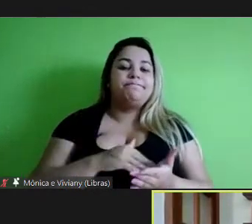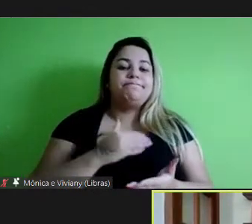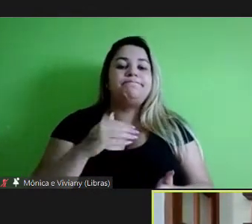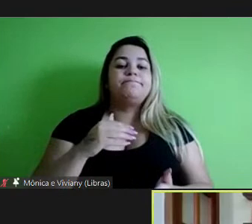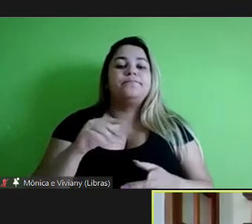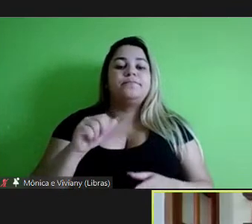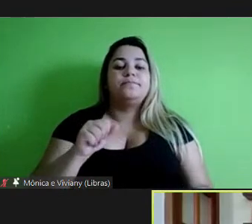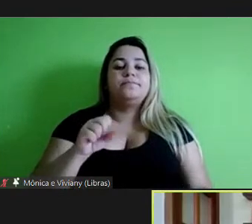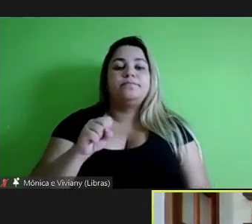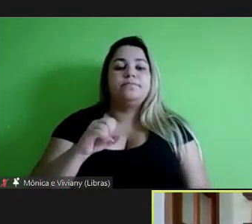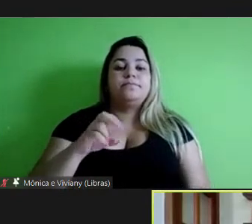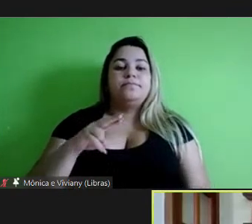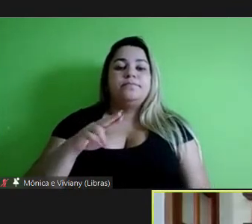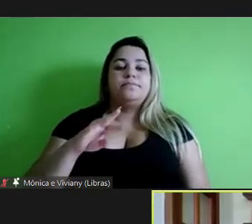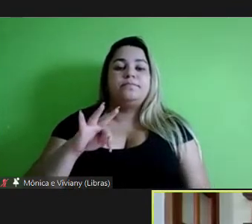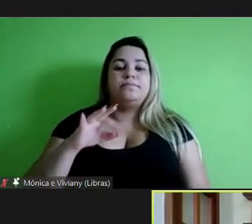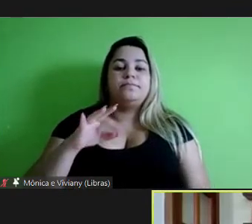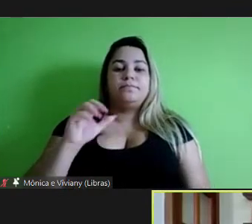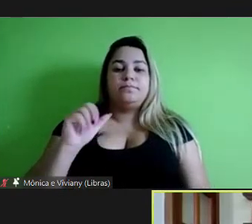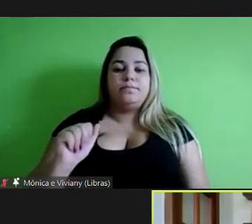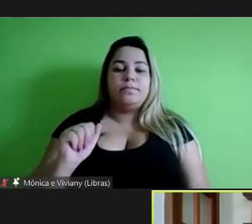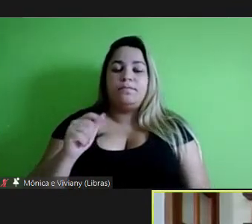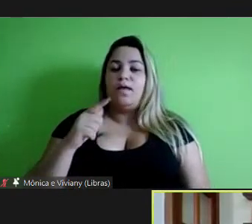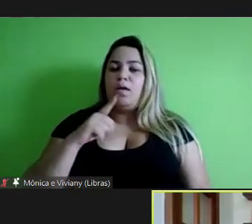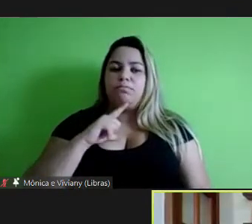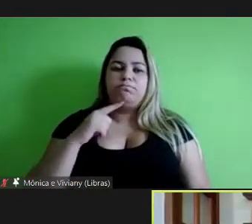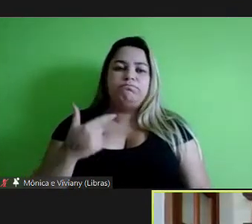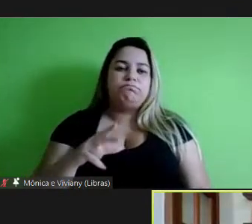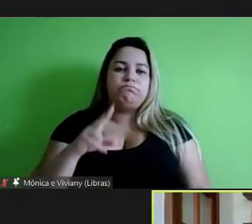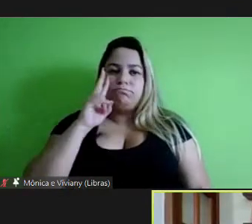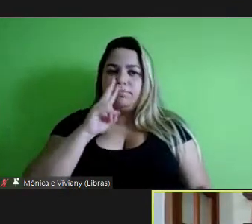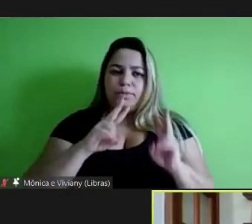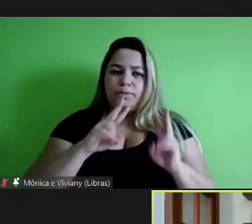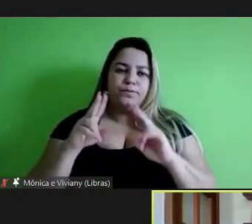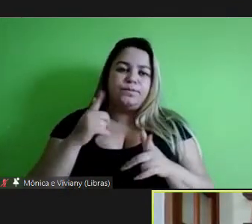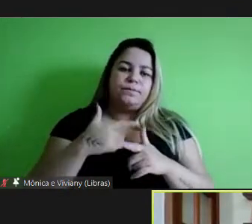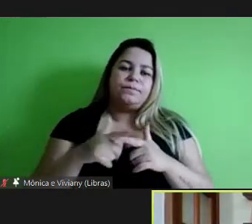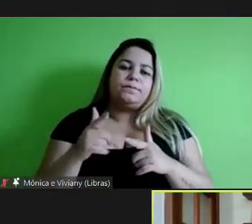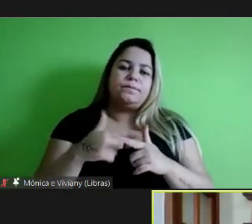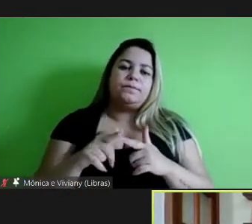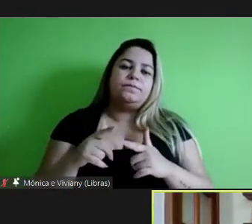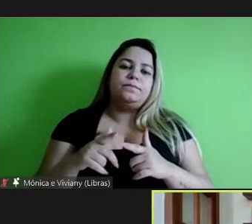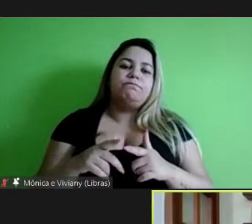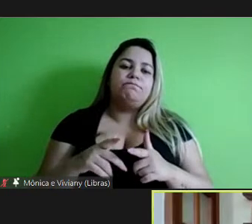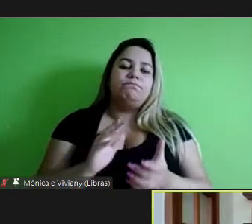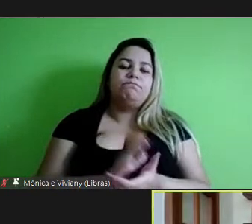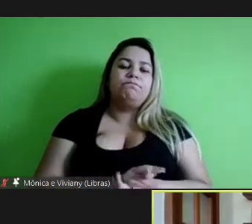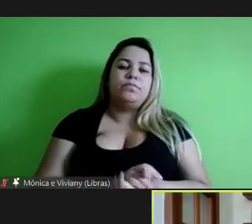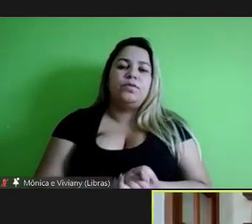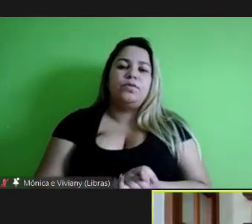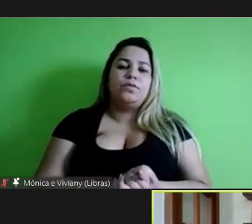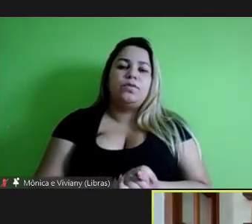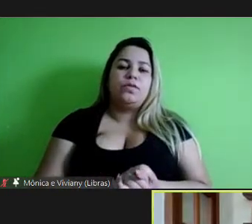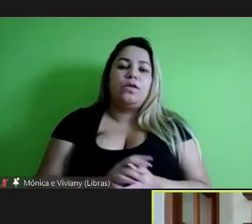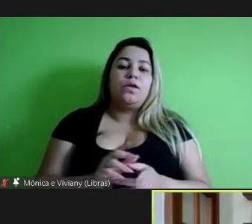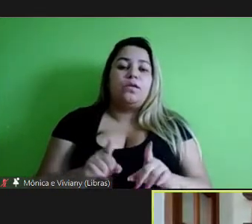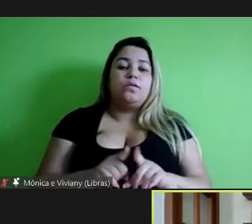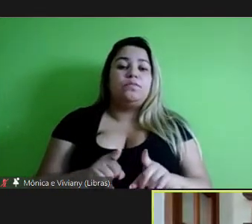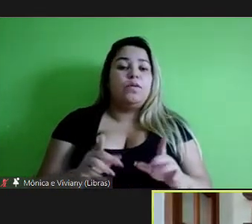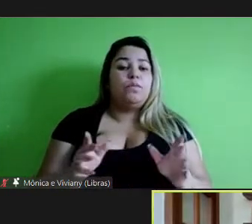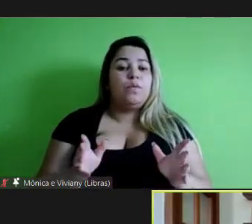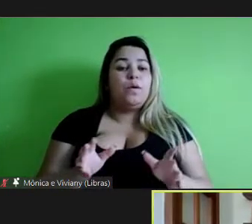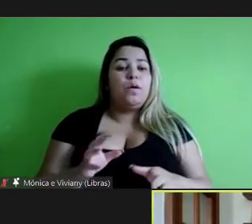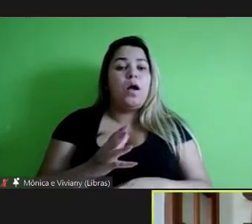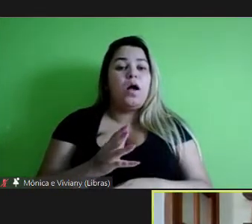example, in a secretariat for social assistance. I do not see a problem for professionals in the primary